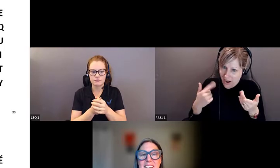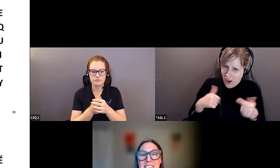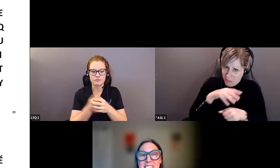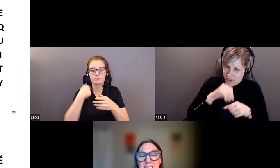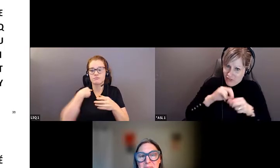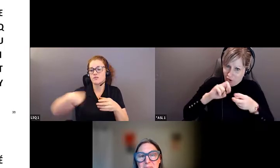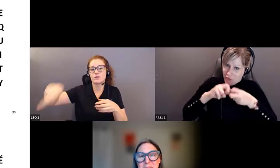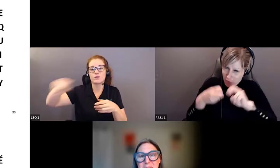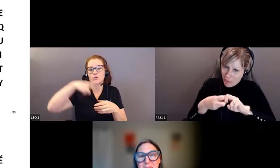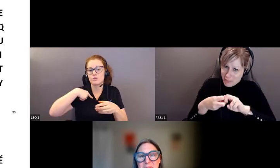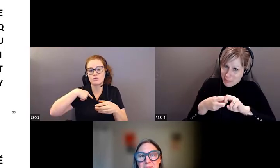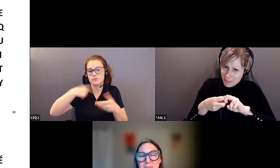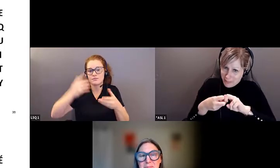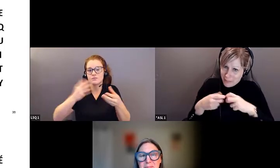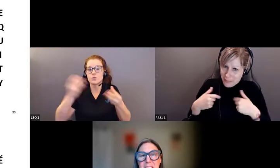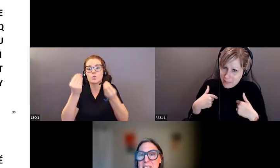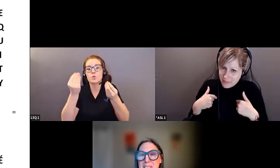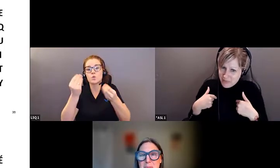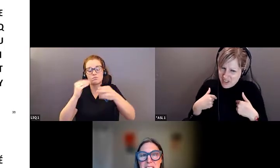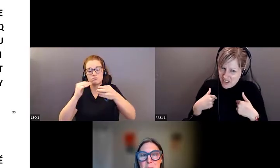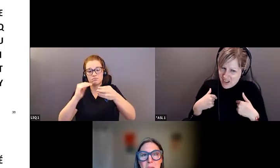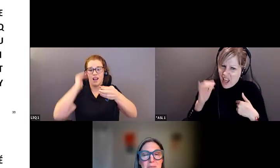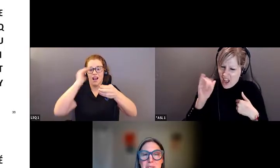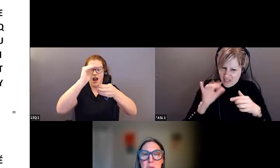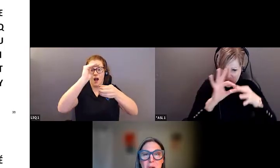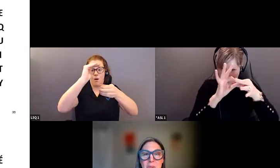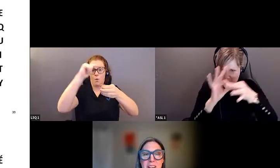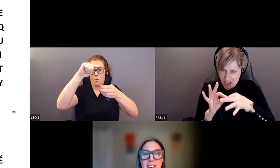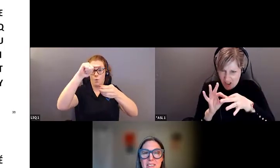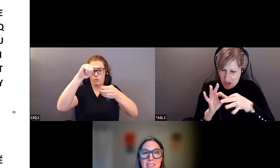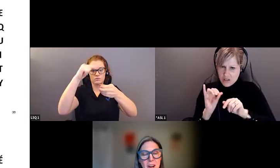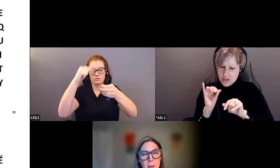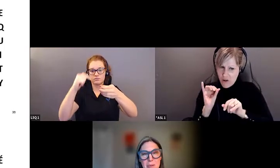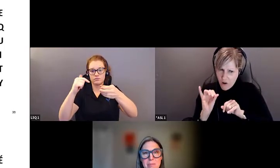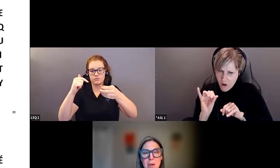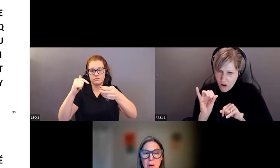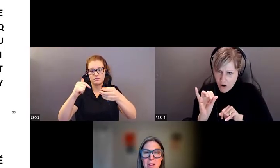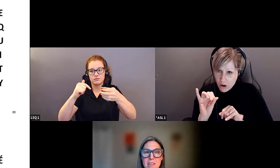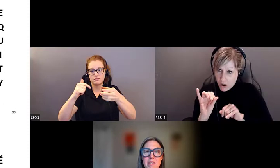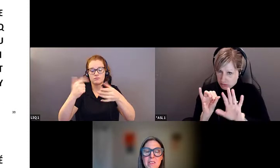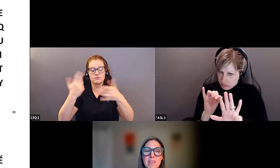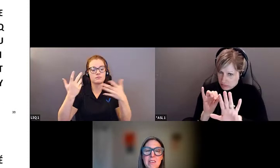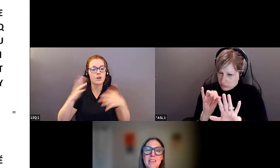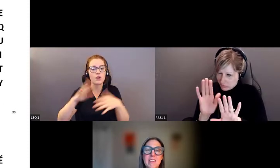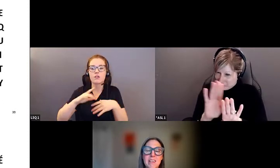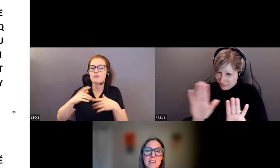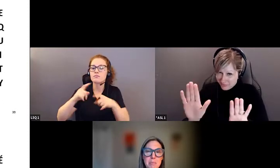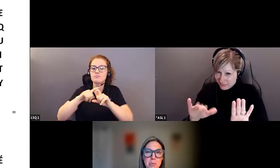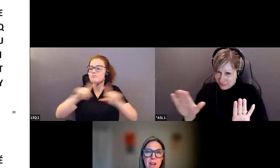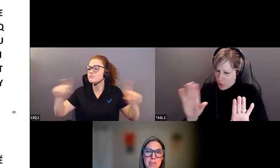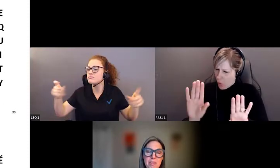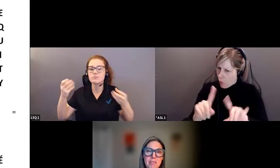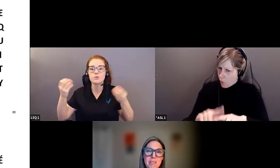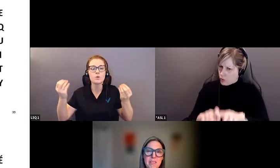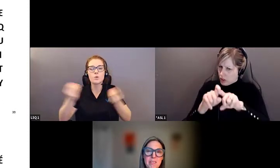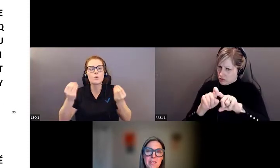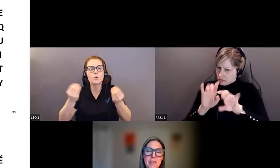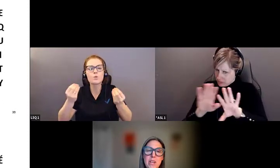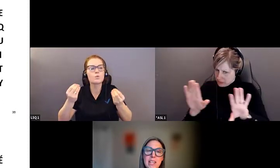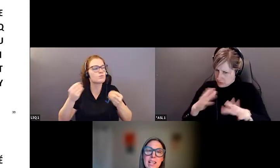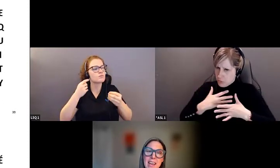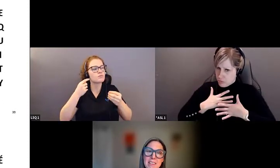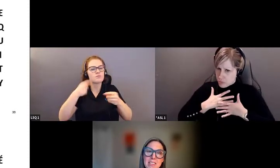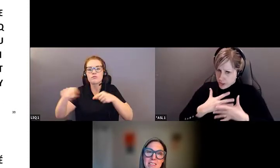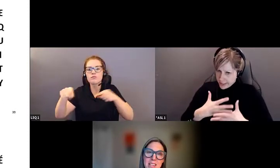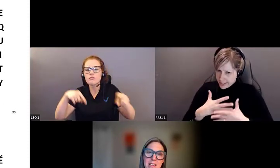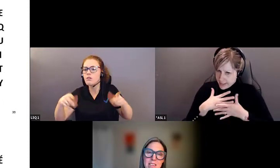and related. And this is big. Wherever you are right now, stop, pause, take a deep breath. If